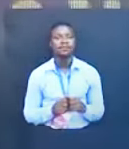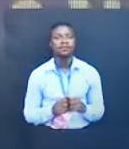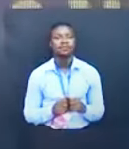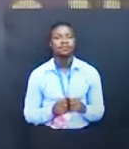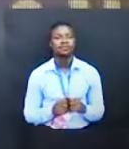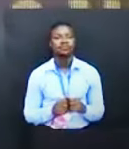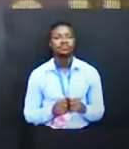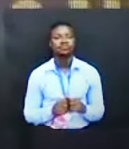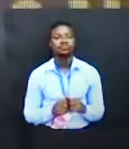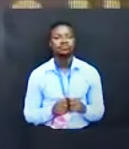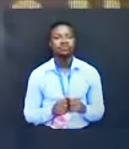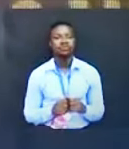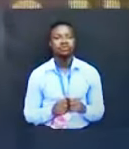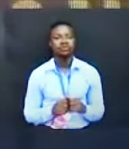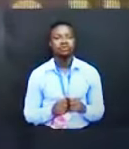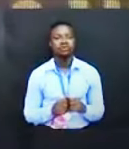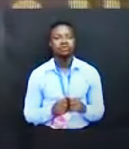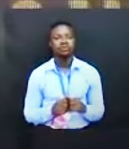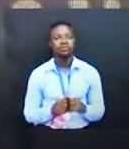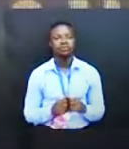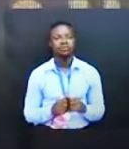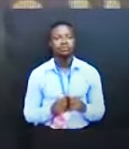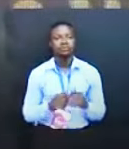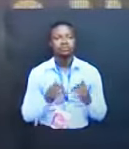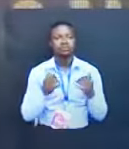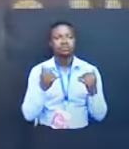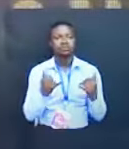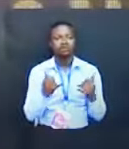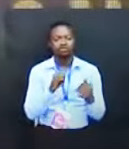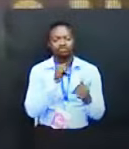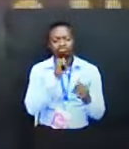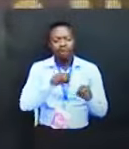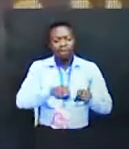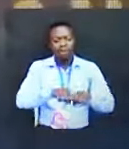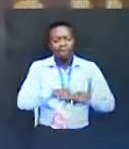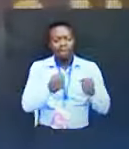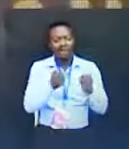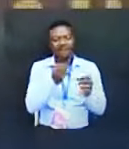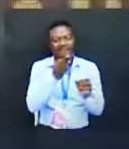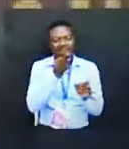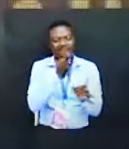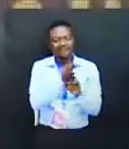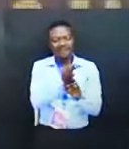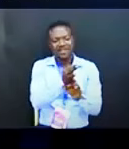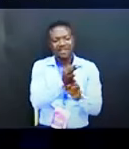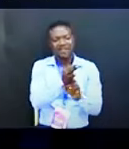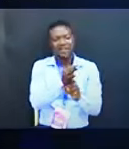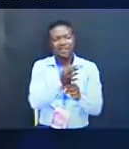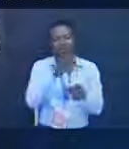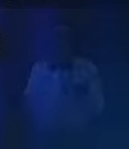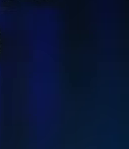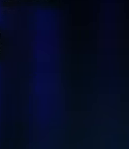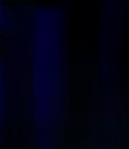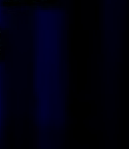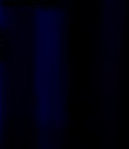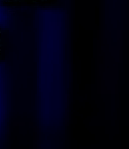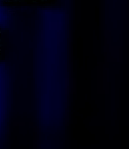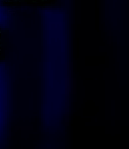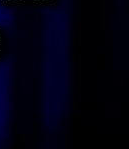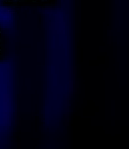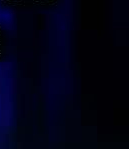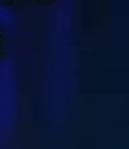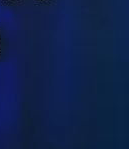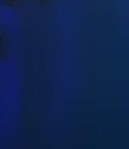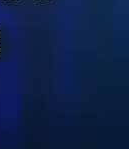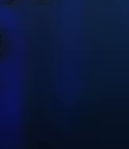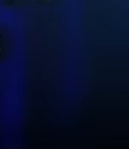And do not break faith with the wife of your youth. I hate divorce, says the Lord